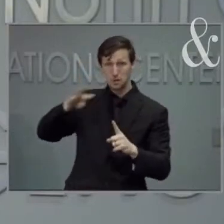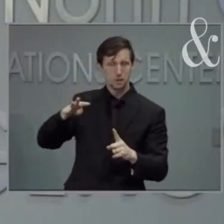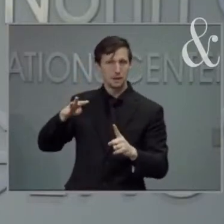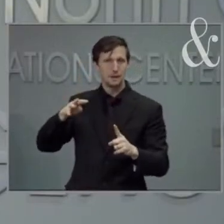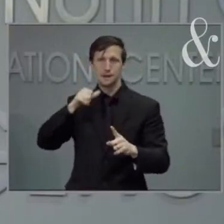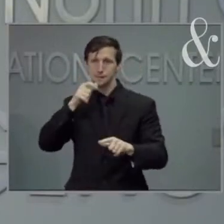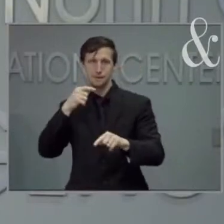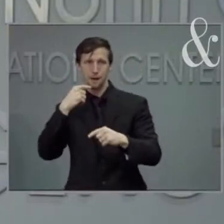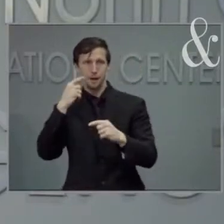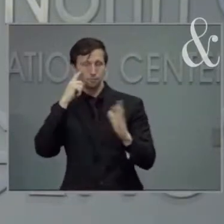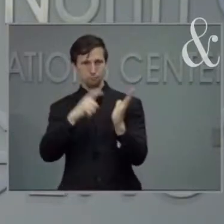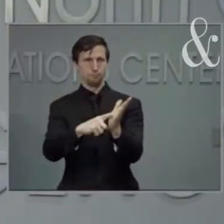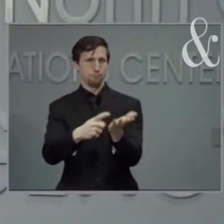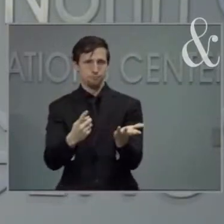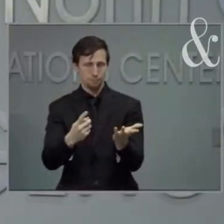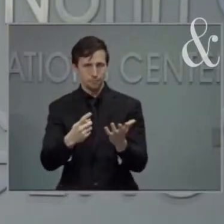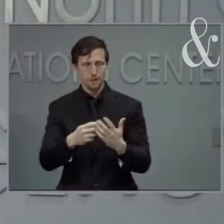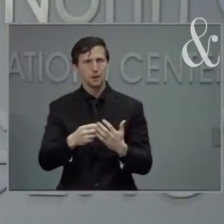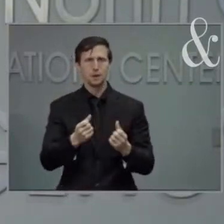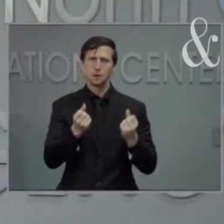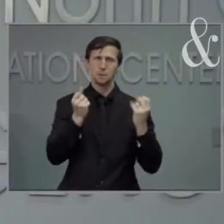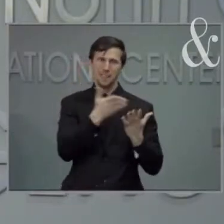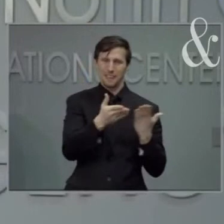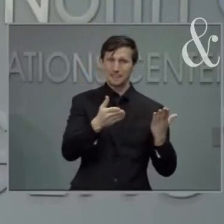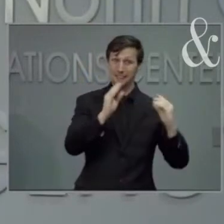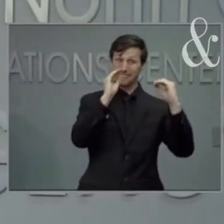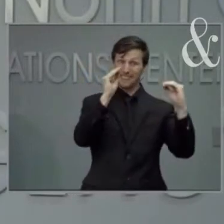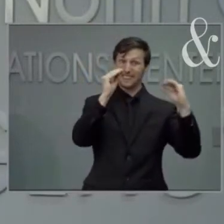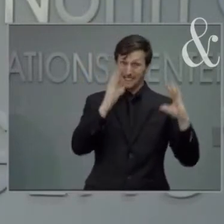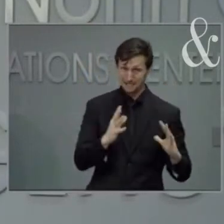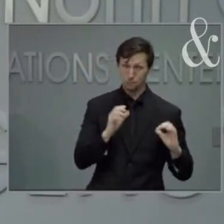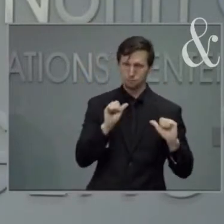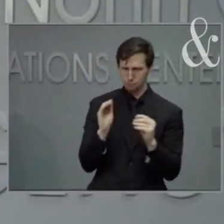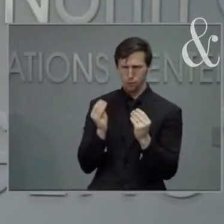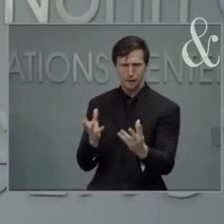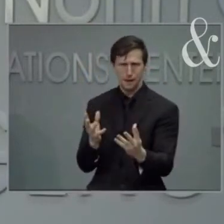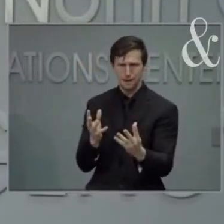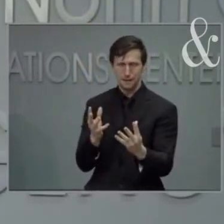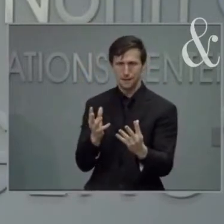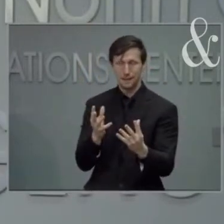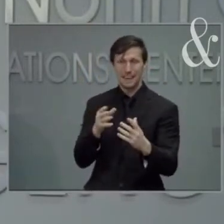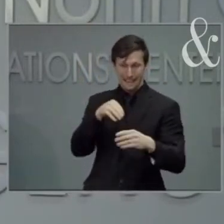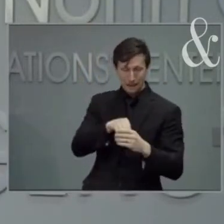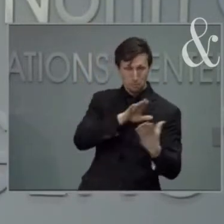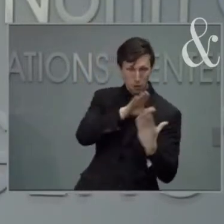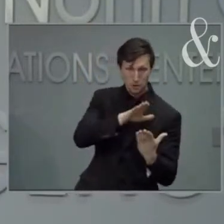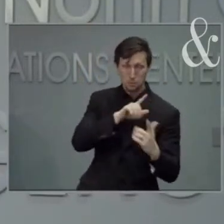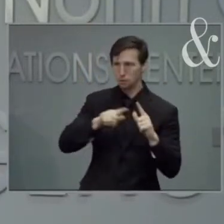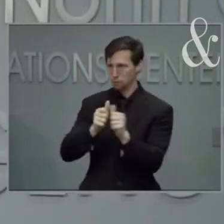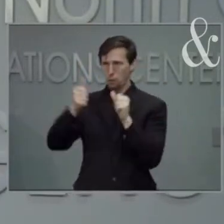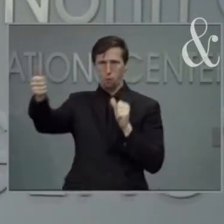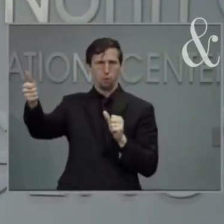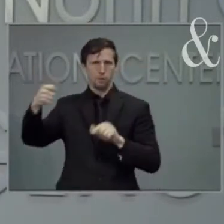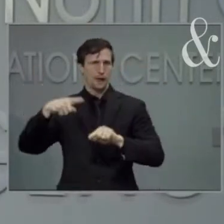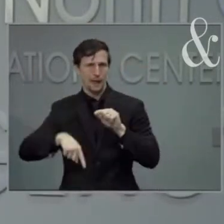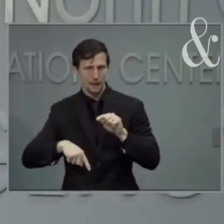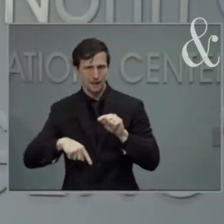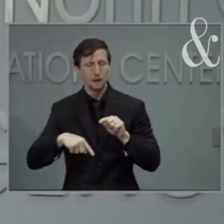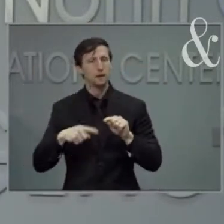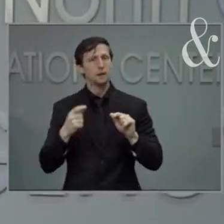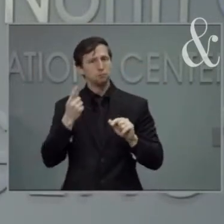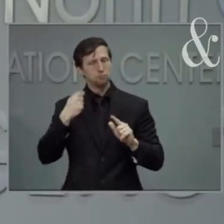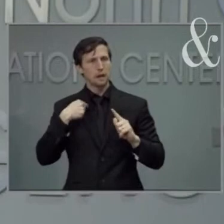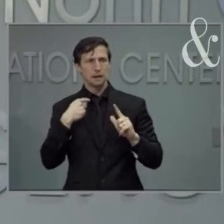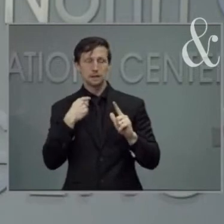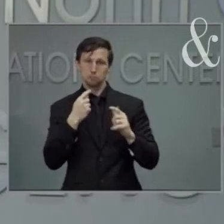classroom can do for our students that's hard to do remotely. I want to continue to work with our educators to keep them